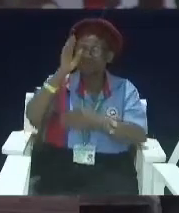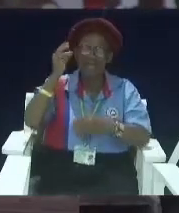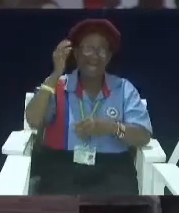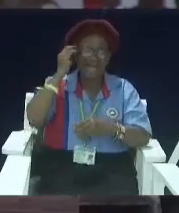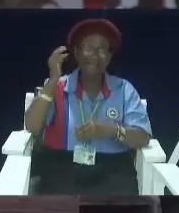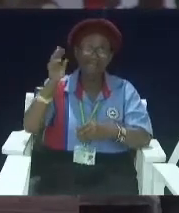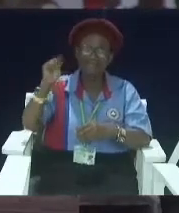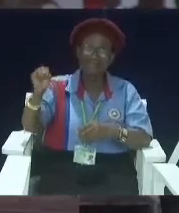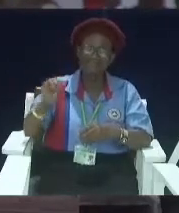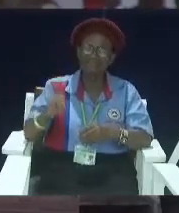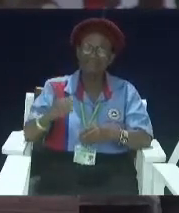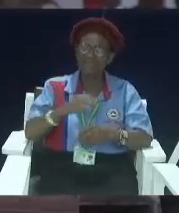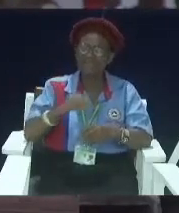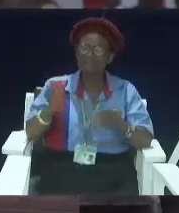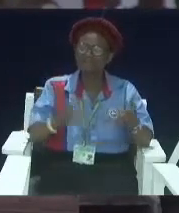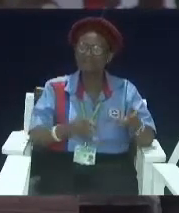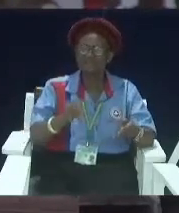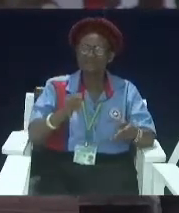and brought him out